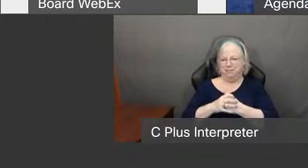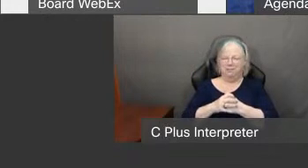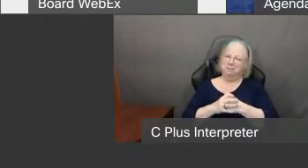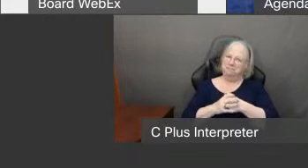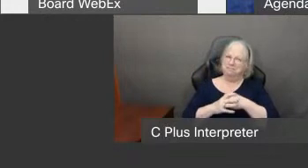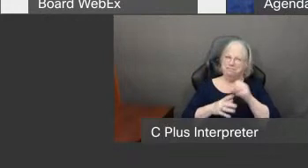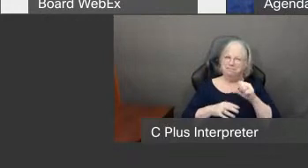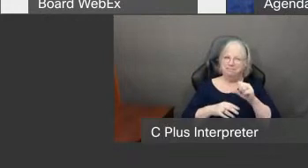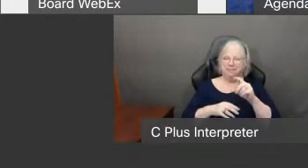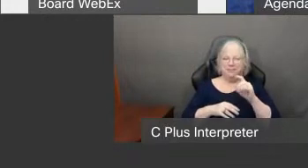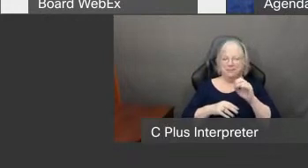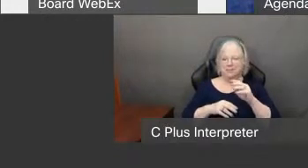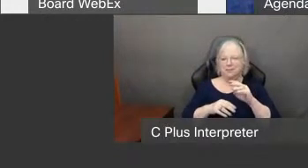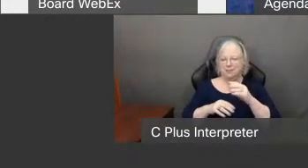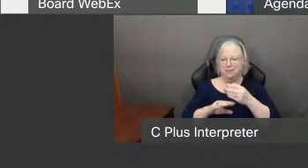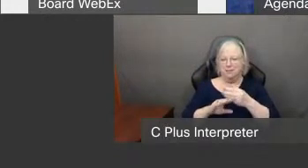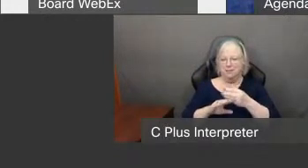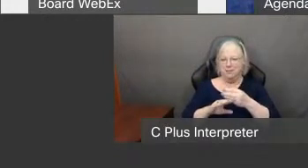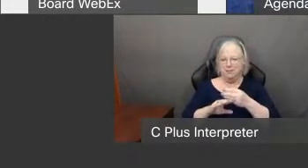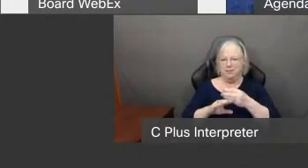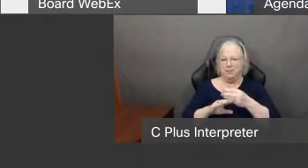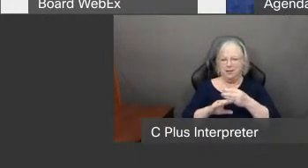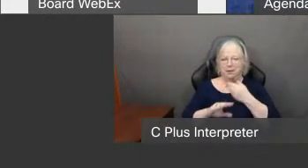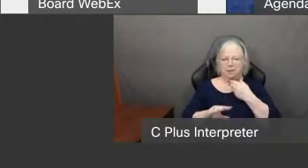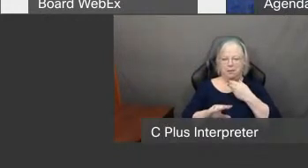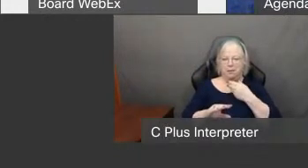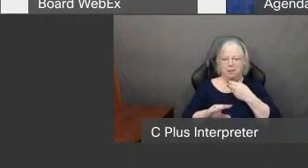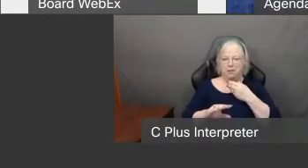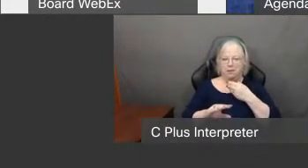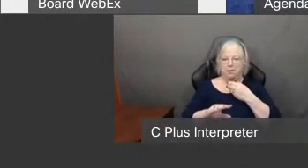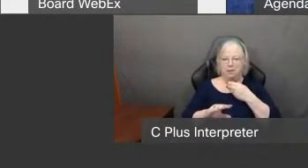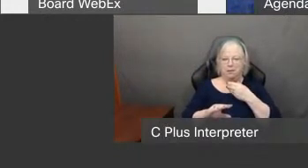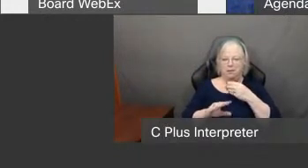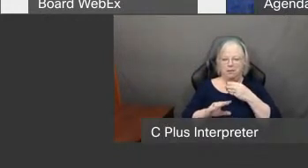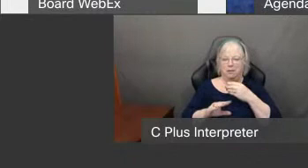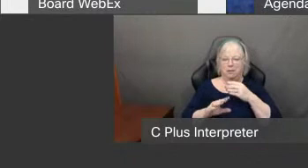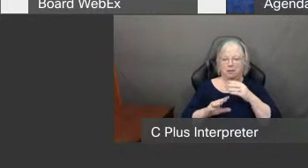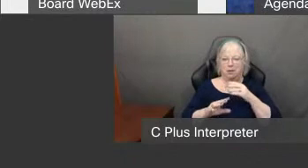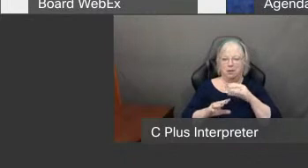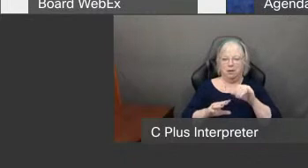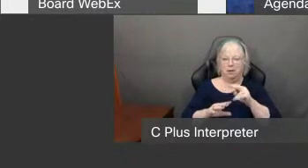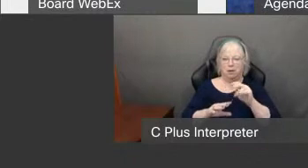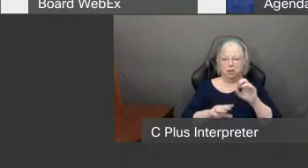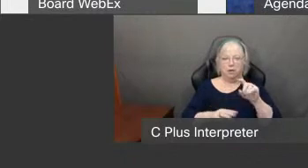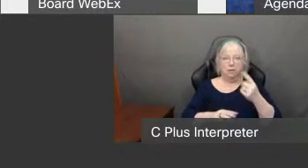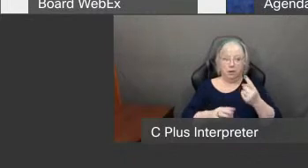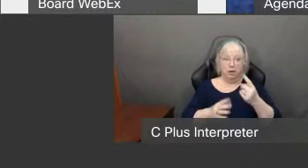Yes, prior to the meeting, June the 1st, the city is all